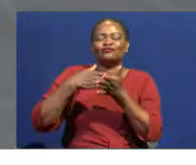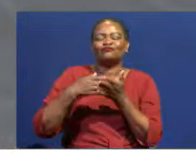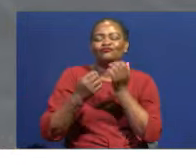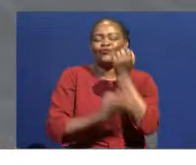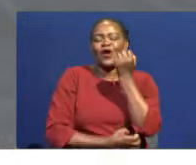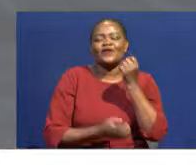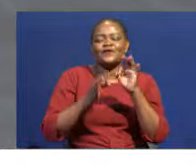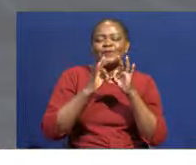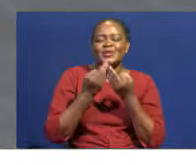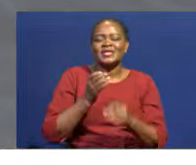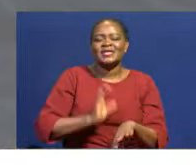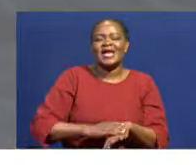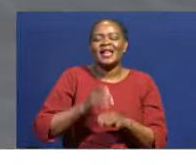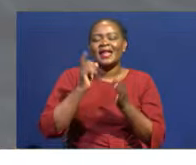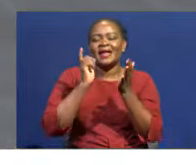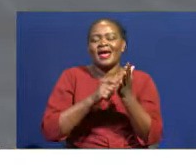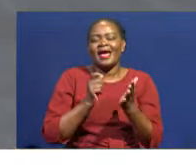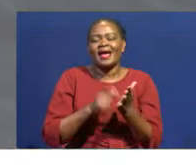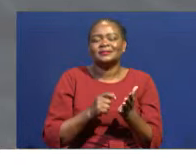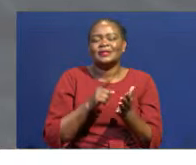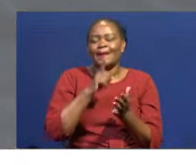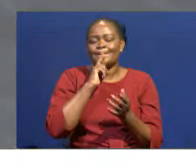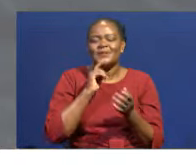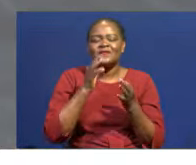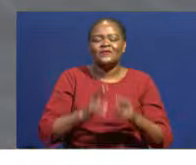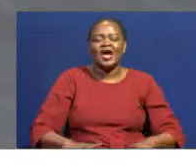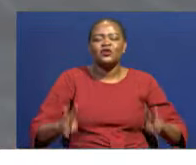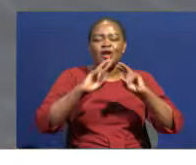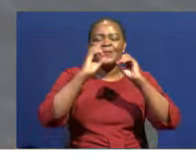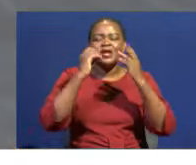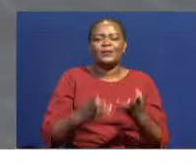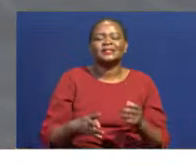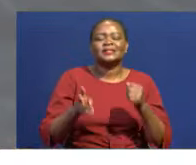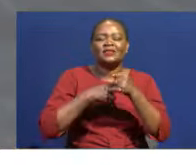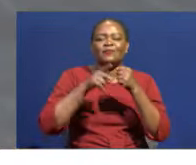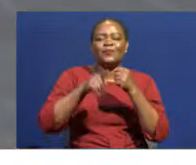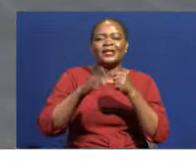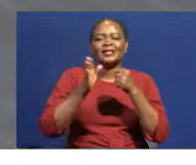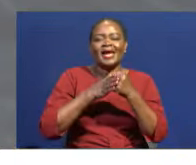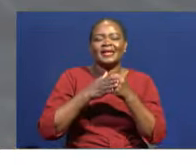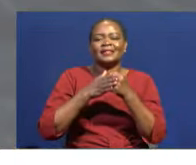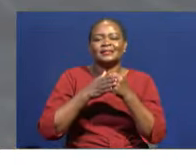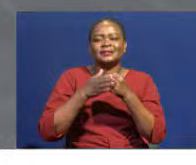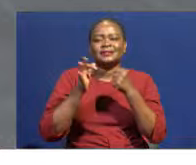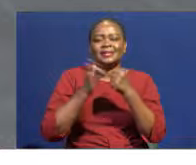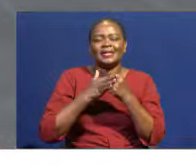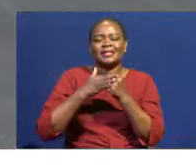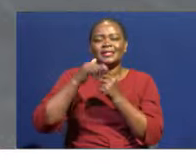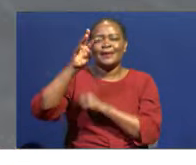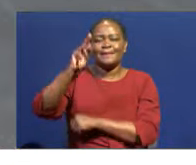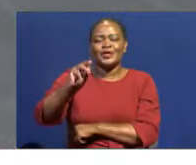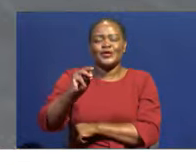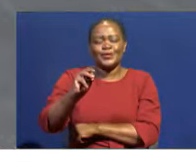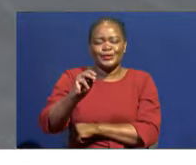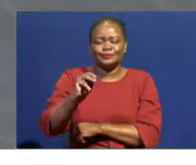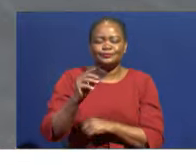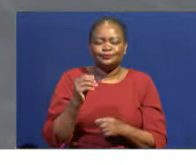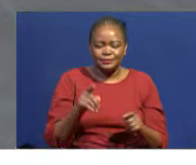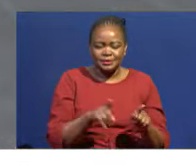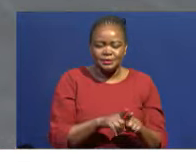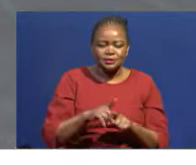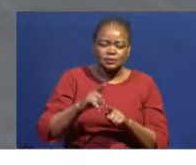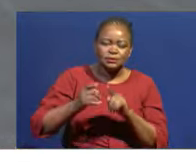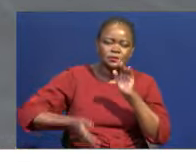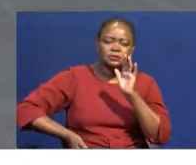receive bags of rice and beans valued at 7.98 million shillings as an